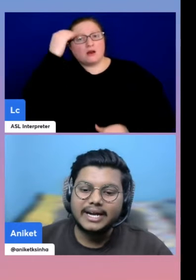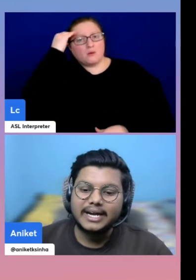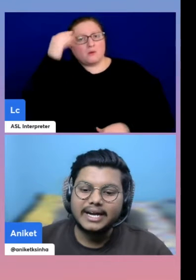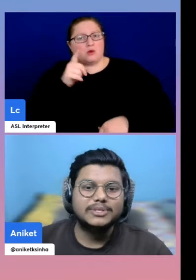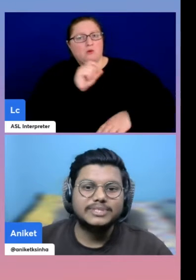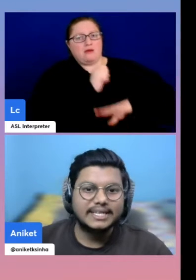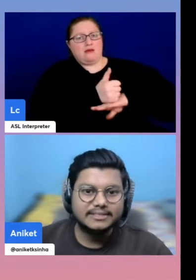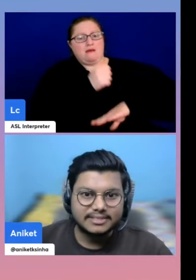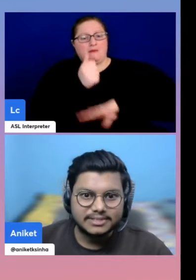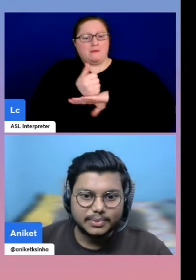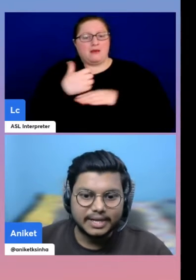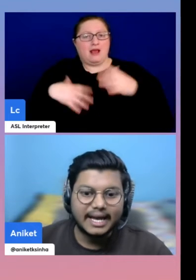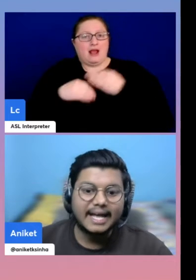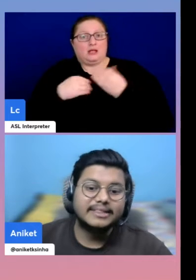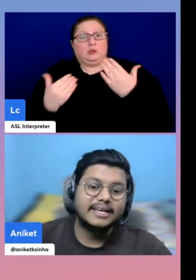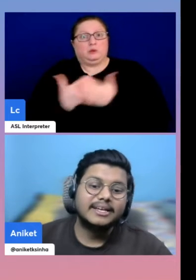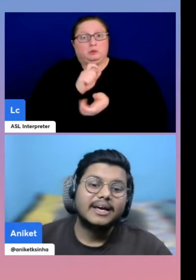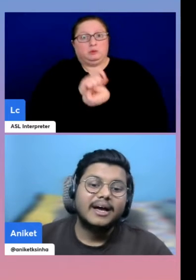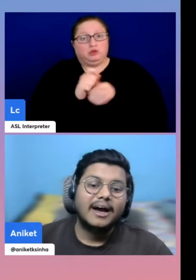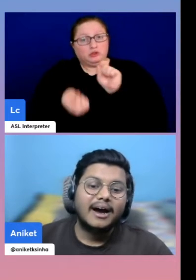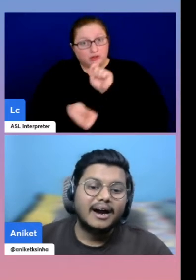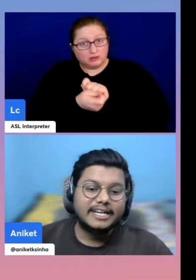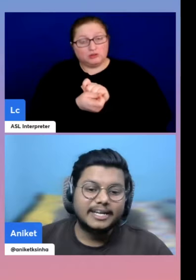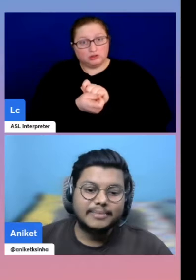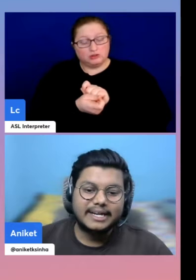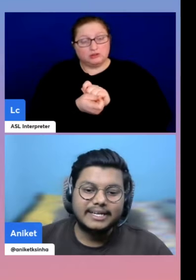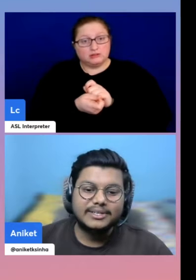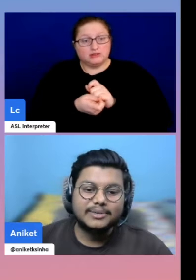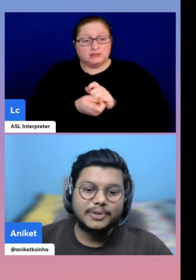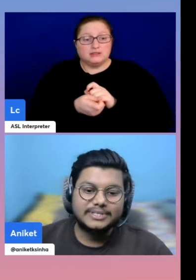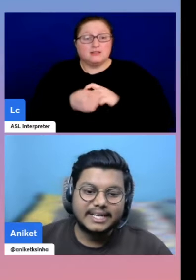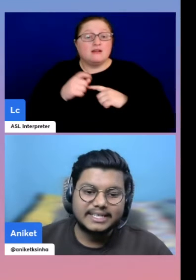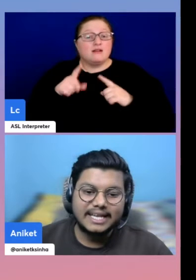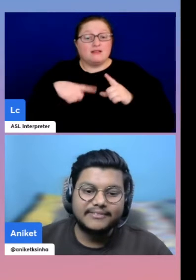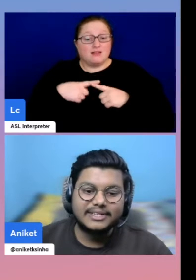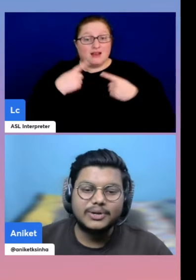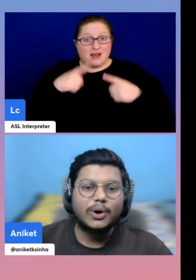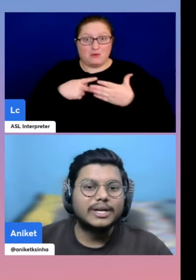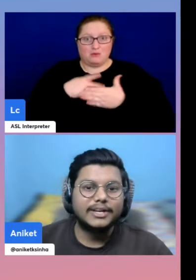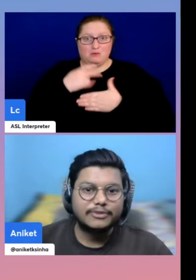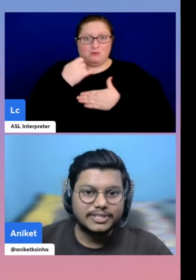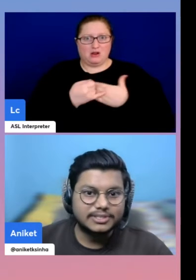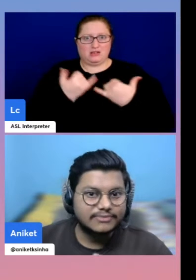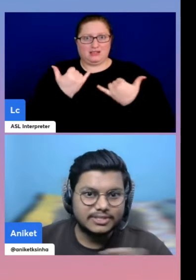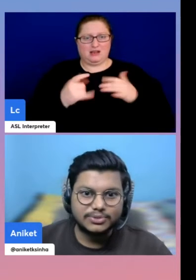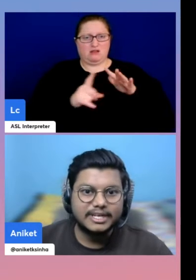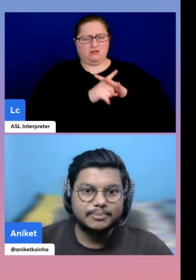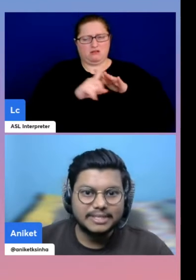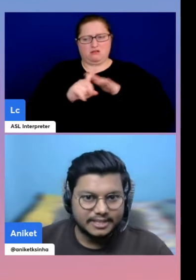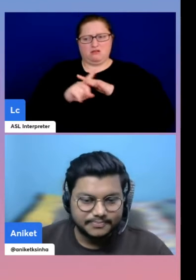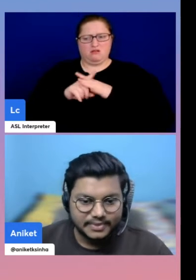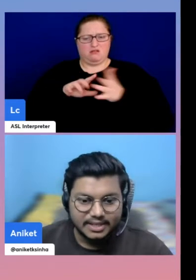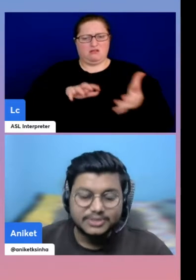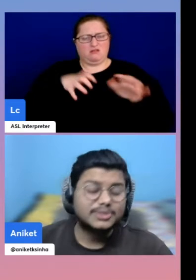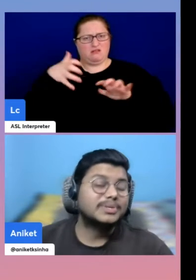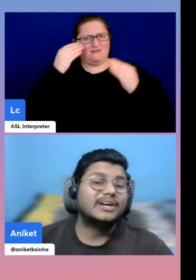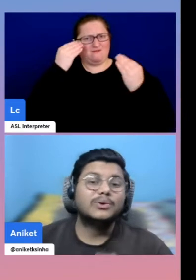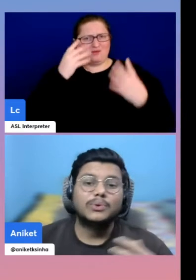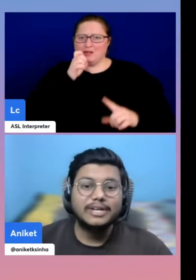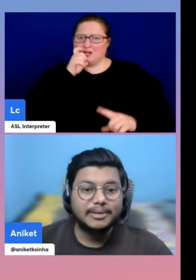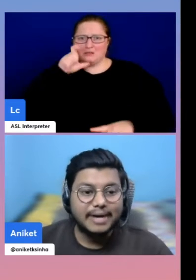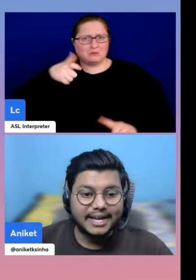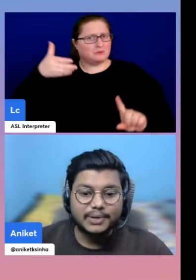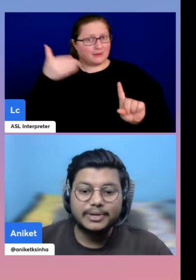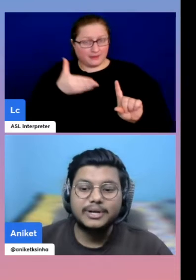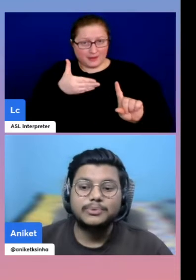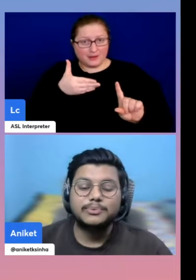or adding some new changes. Okay, and then ultimately the project is having the wrong information which shouldn't be there. So you need to